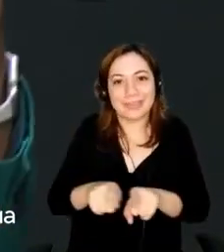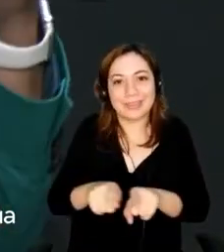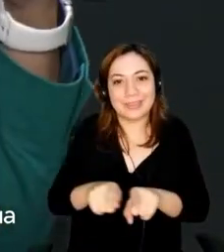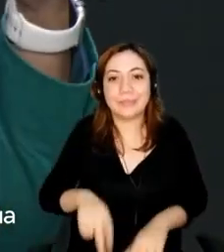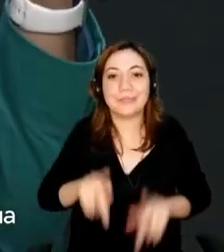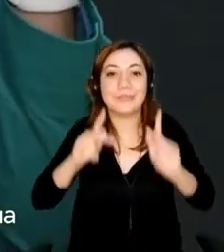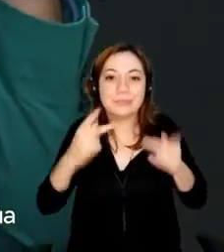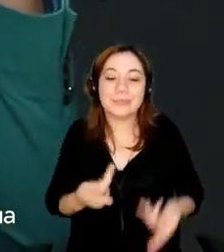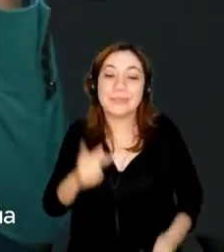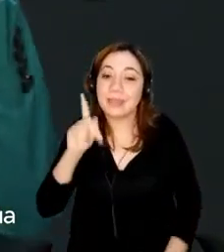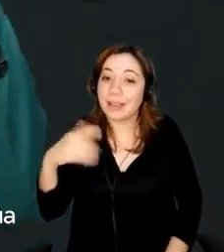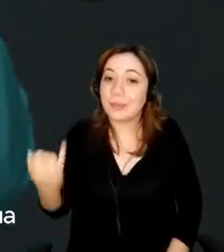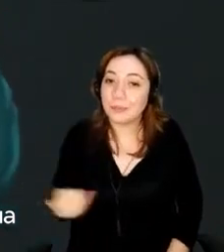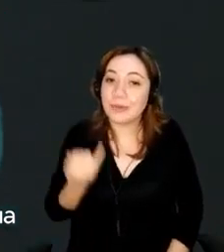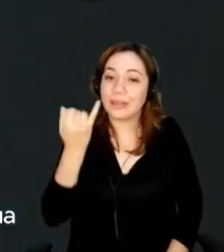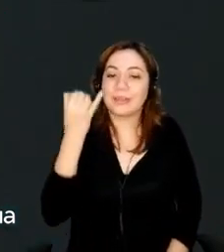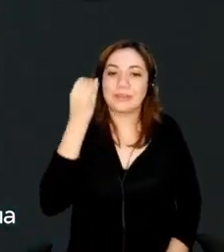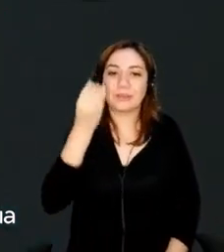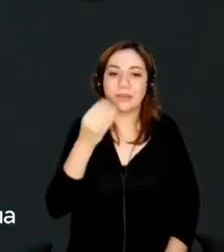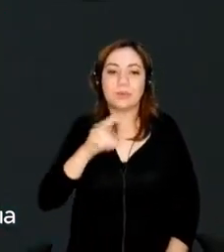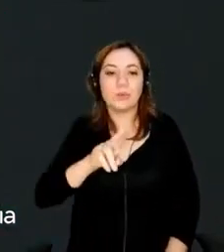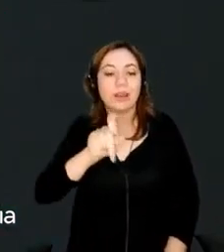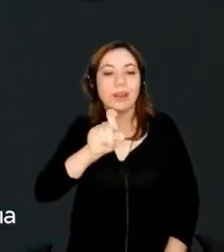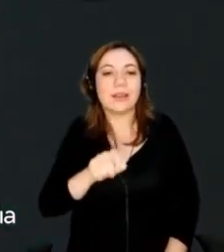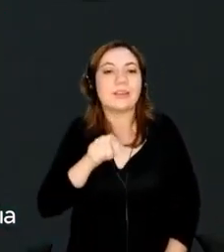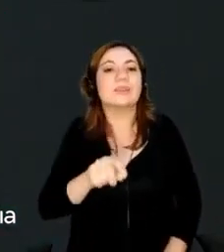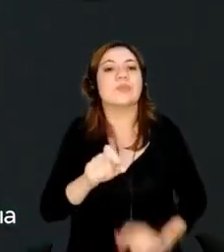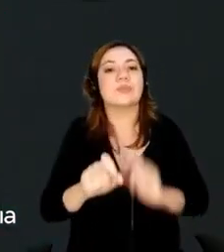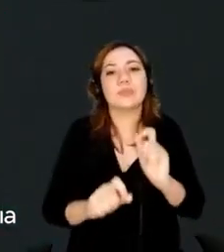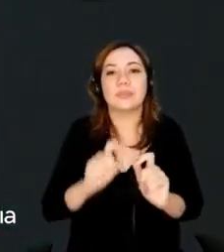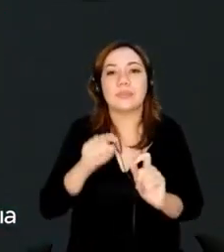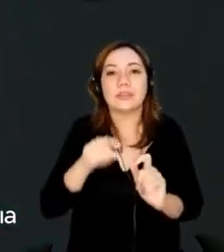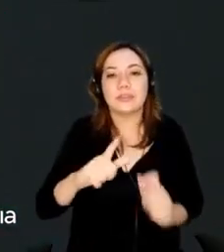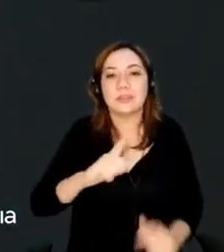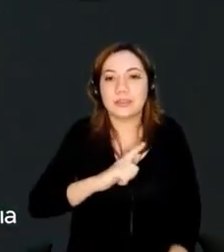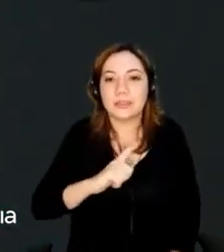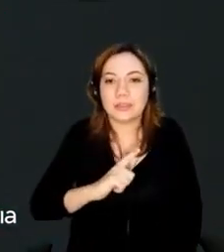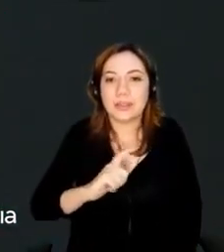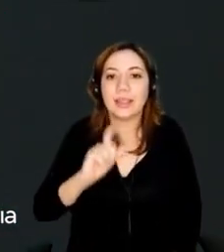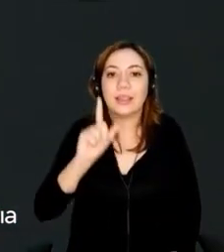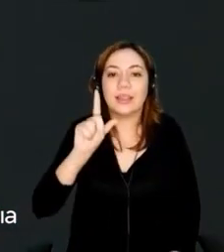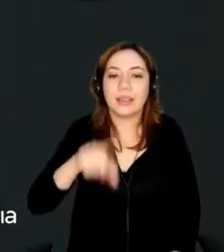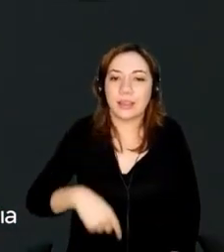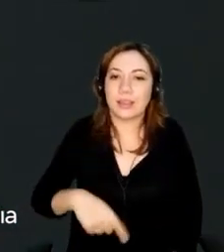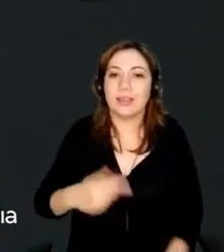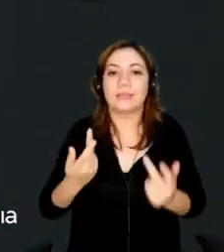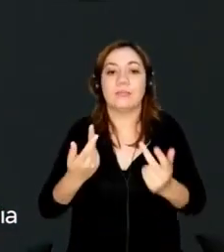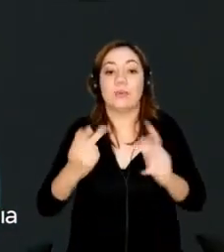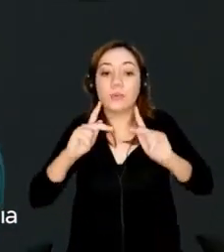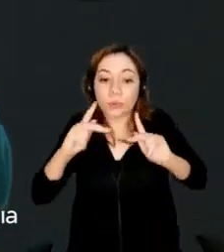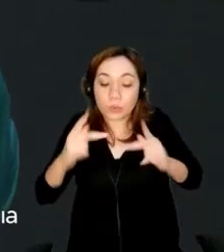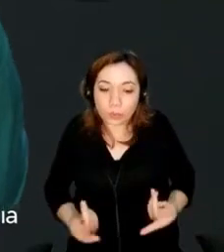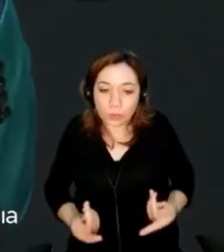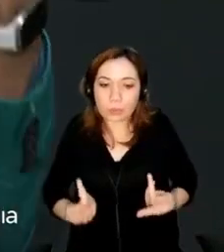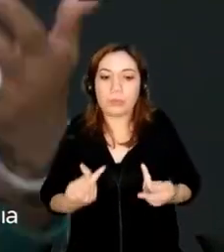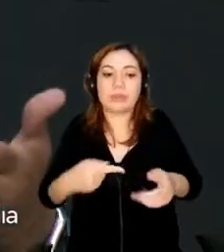UX, UX is something that where you have humans doing research with other humans to